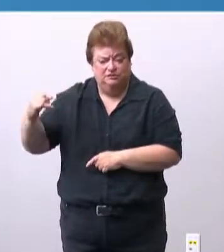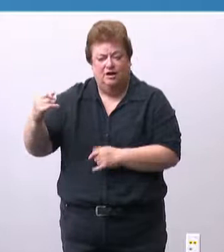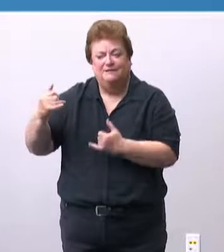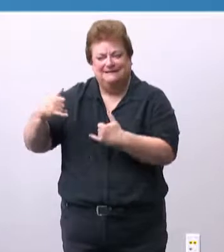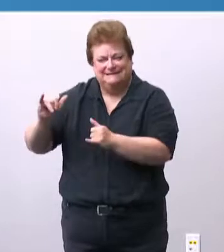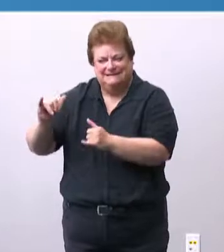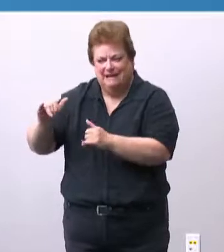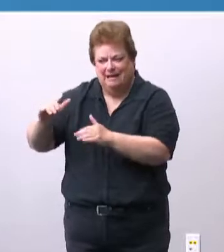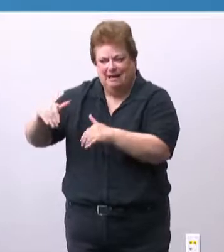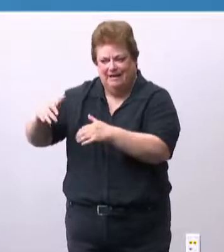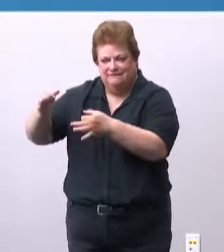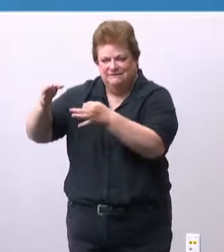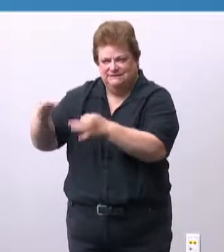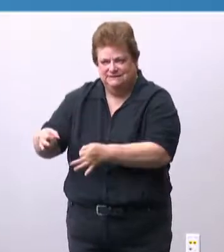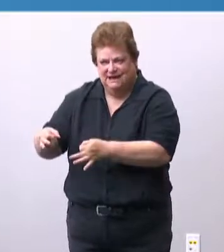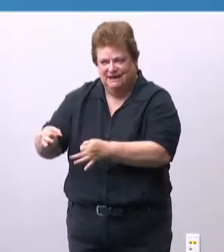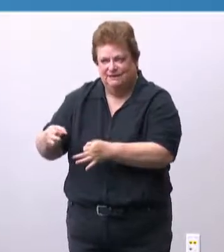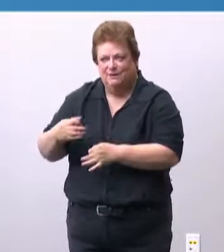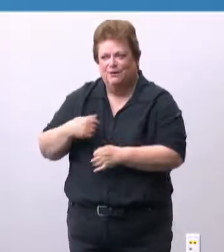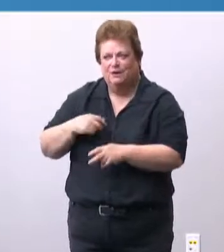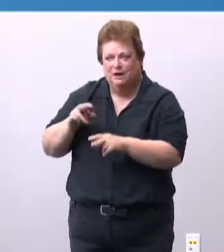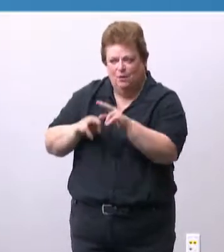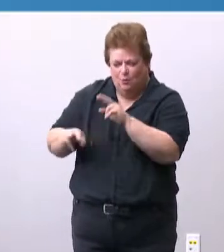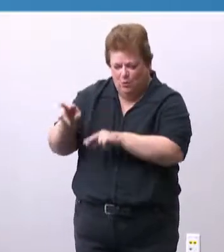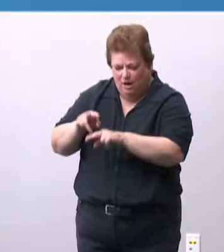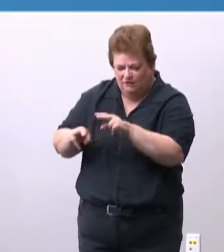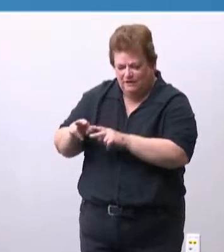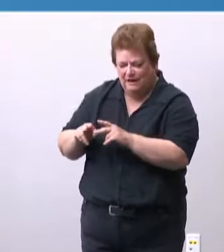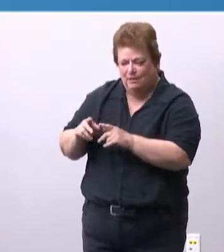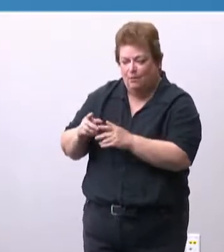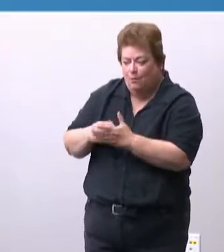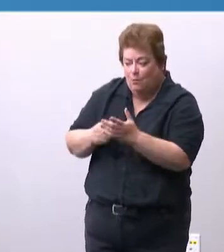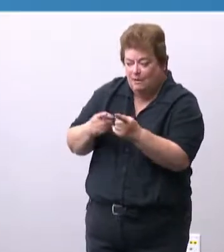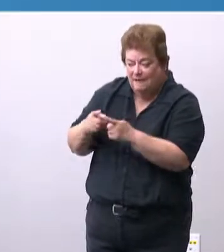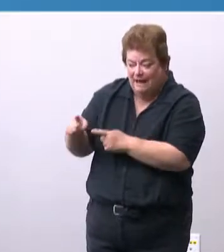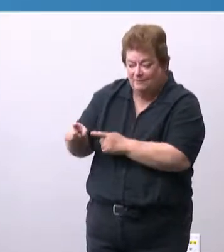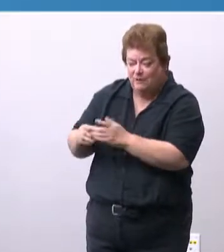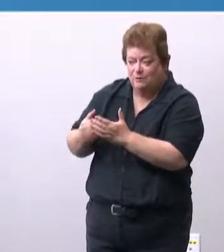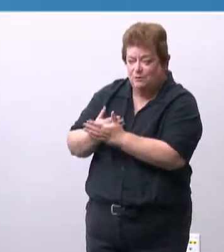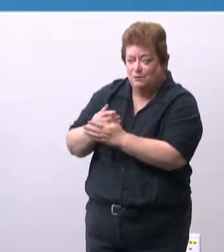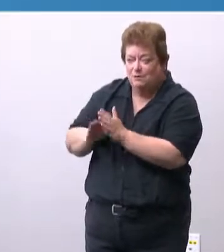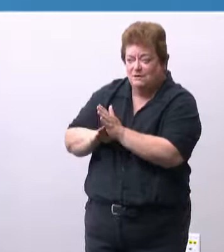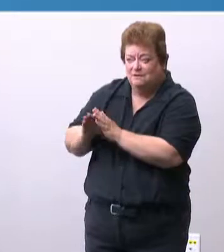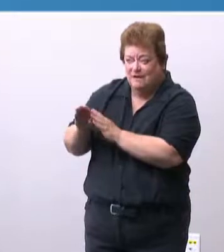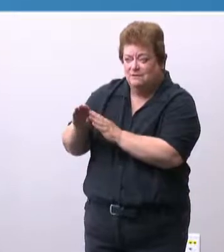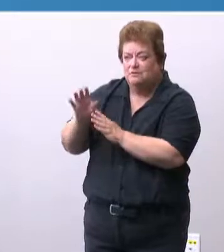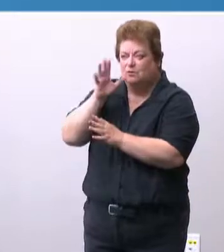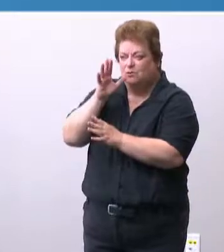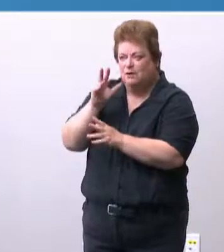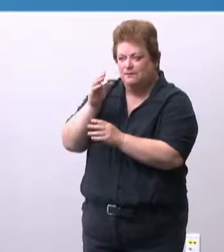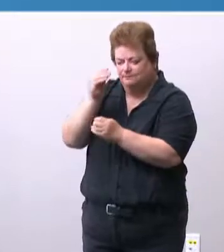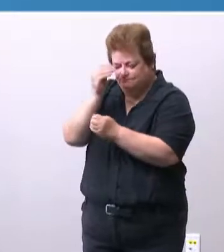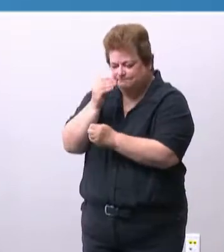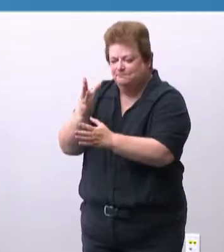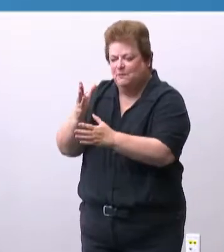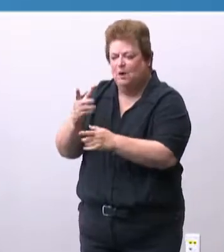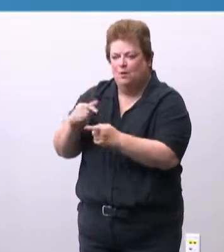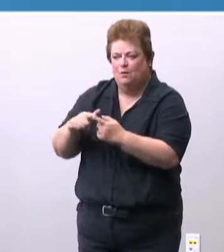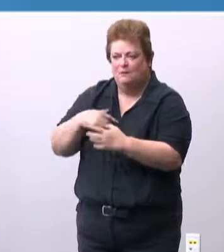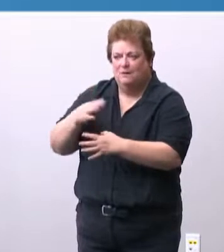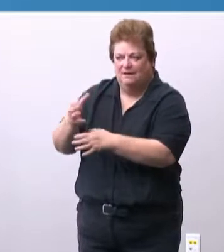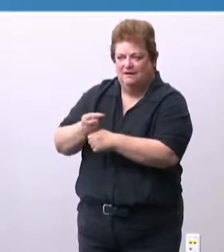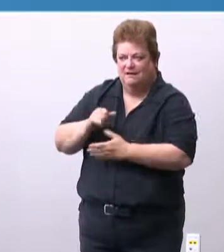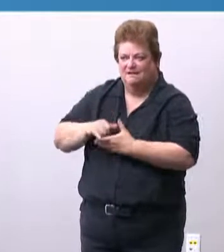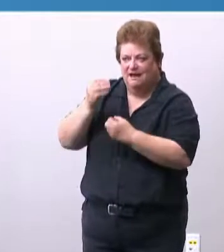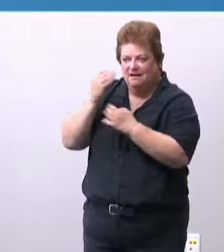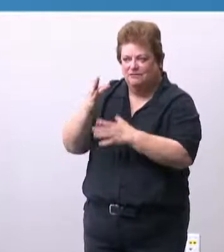determined. We are monitoring new developments closely and will provide more information as soon as it becomes available. Several